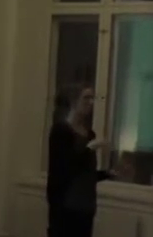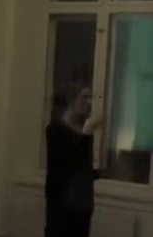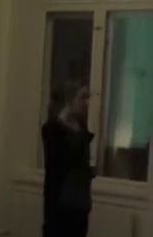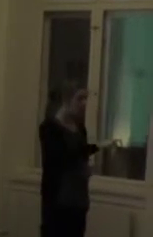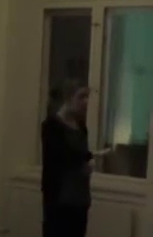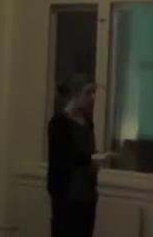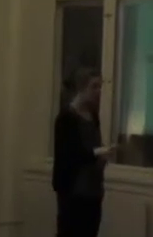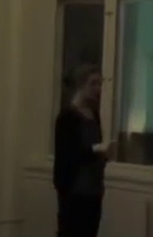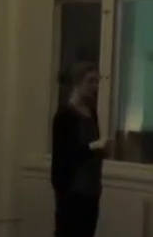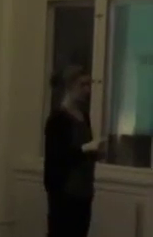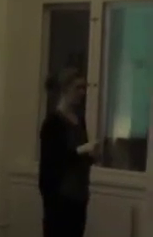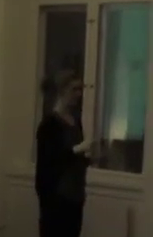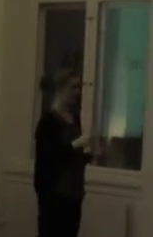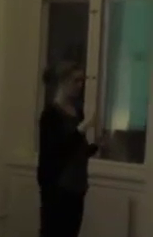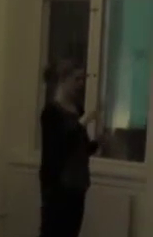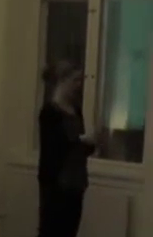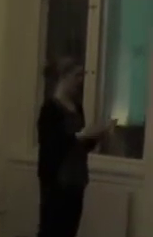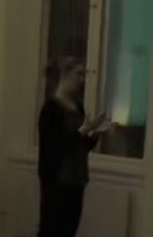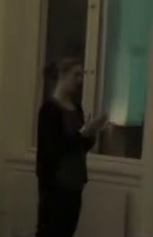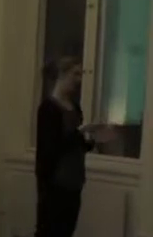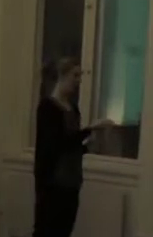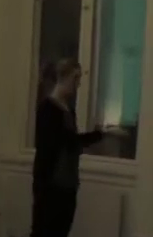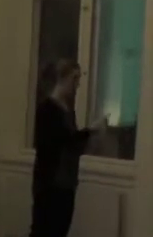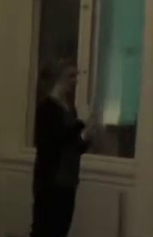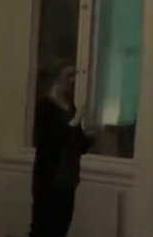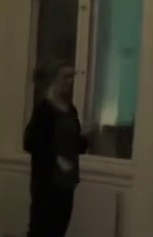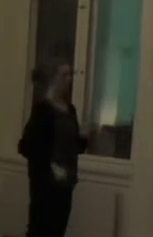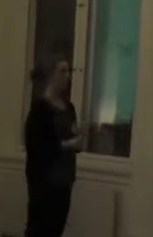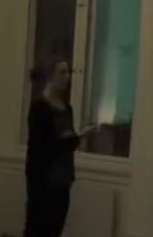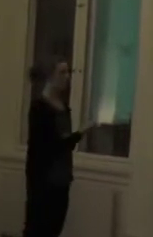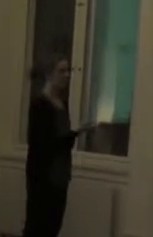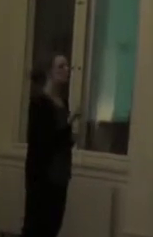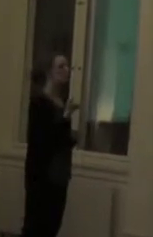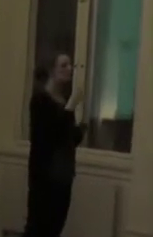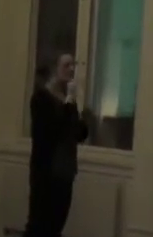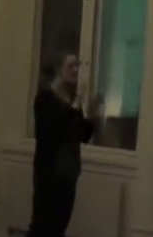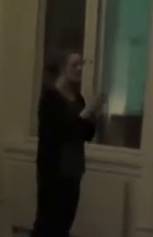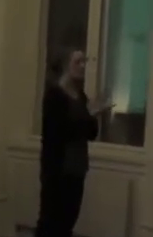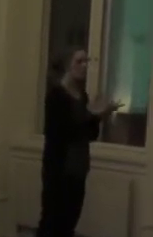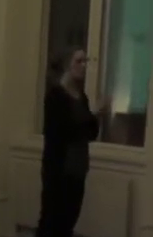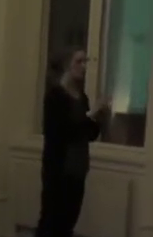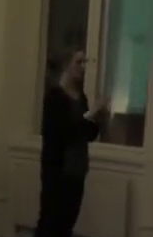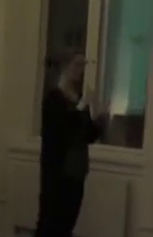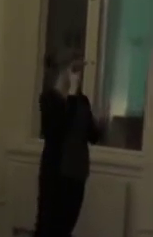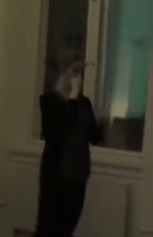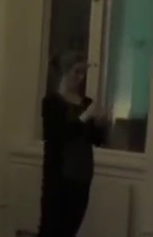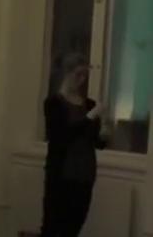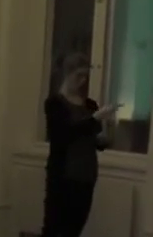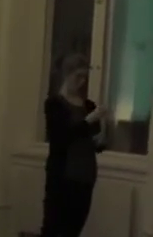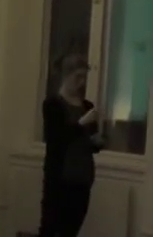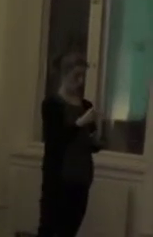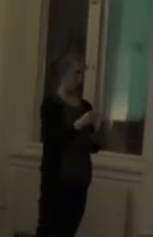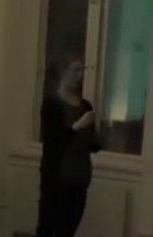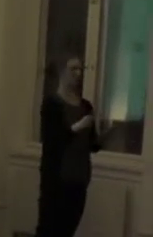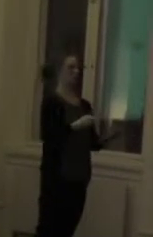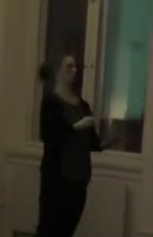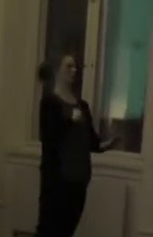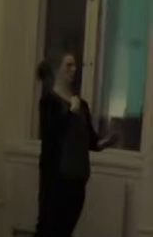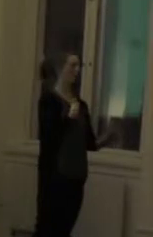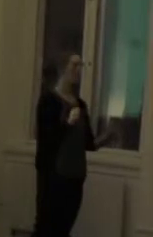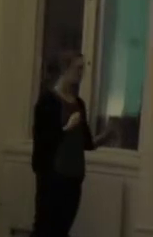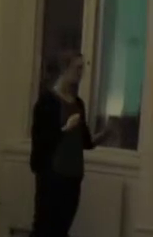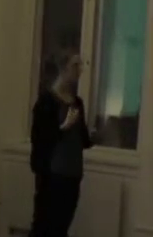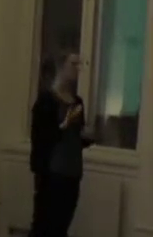up being prosecuted or killed because they talk to someone that they trust after a while, and then they end up meeting